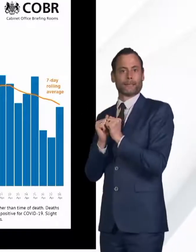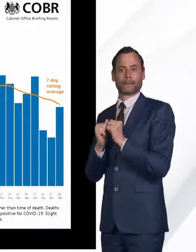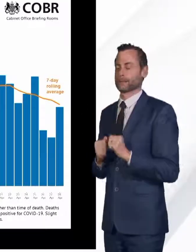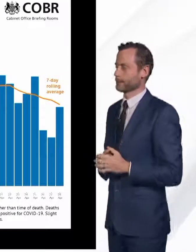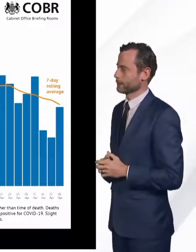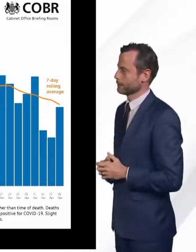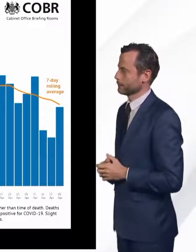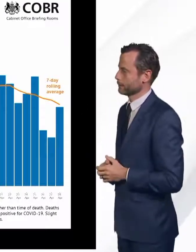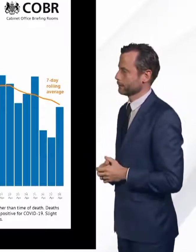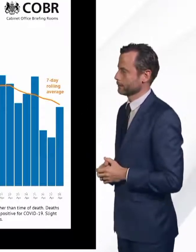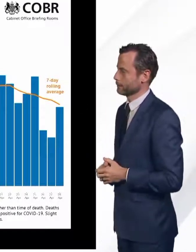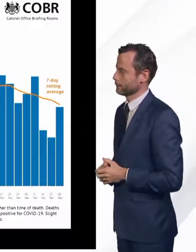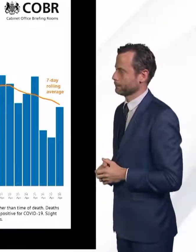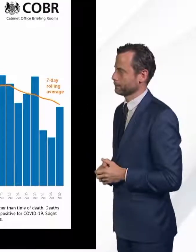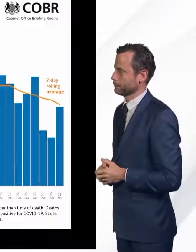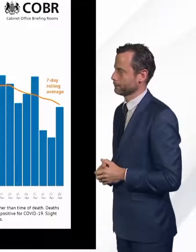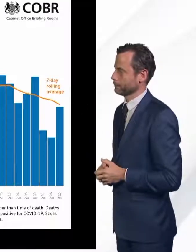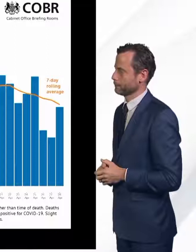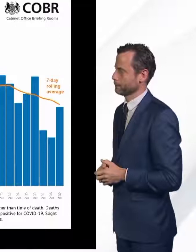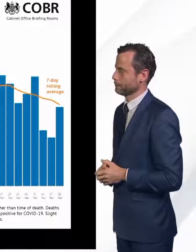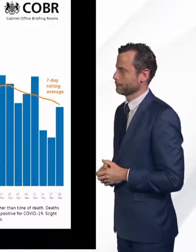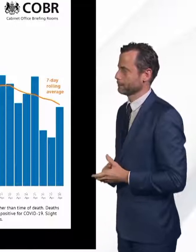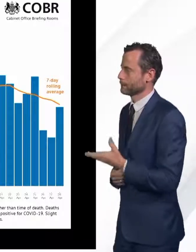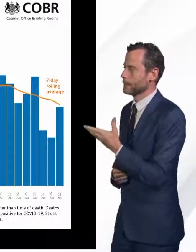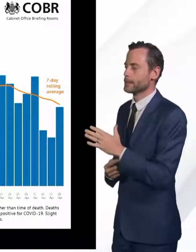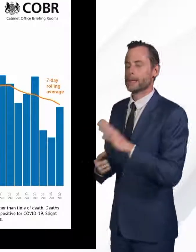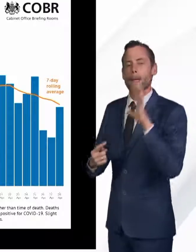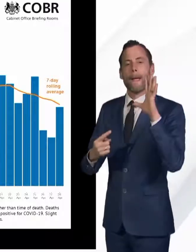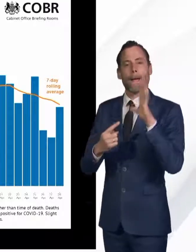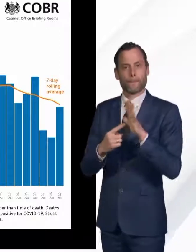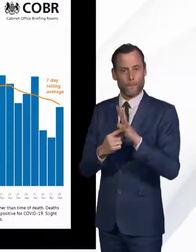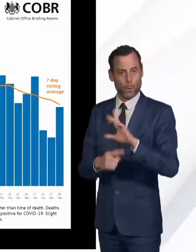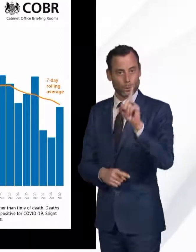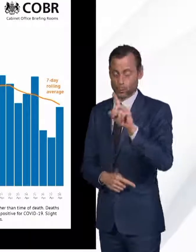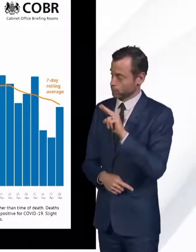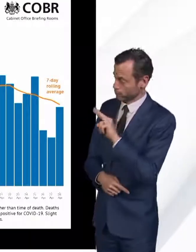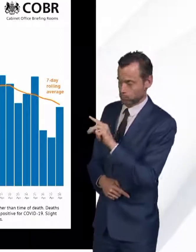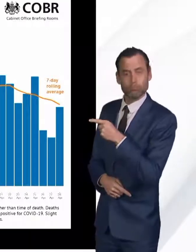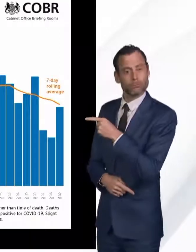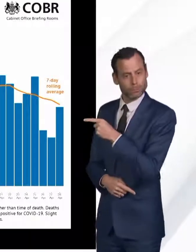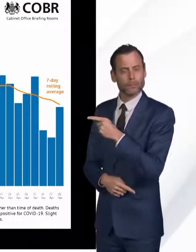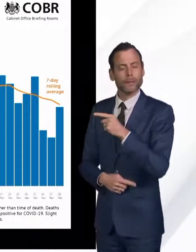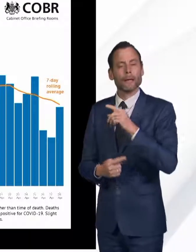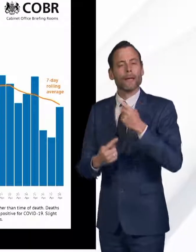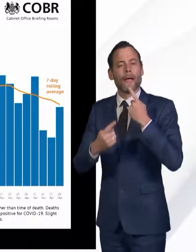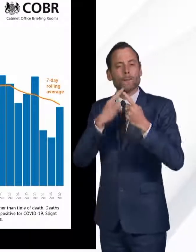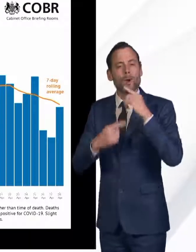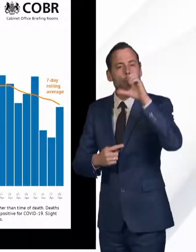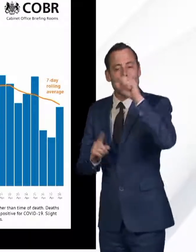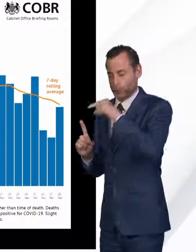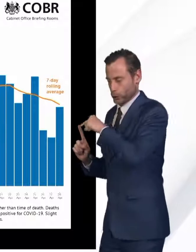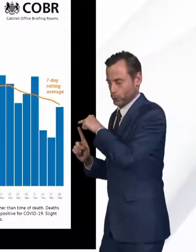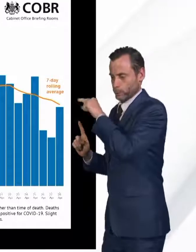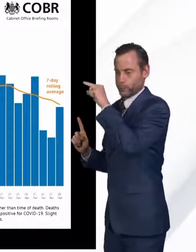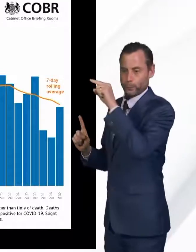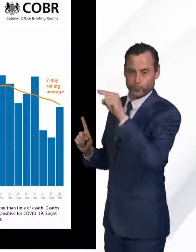I think the most important thing to see there is that the orange line is falling steadily. But this is just one of the ways